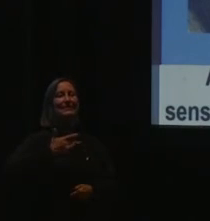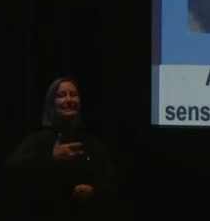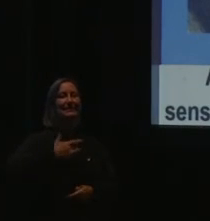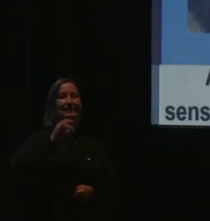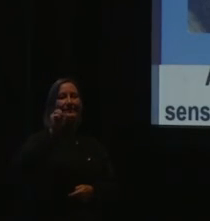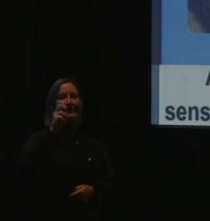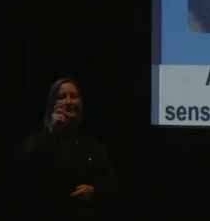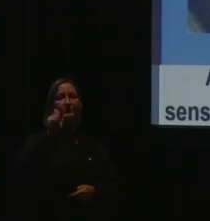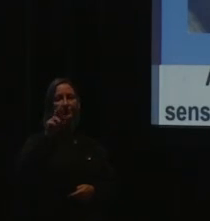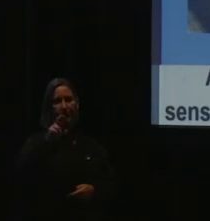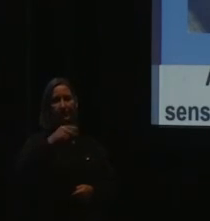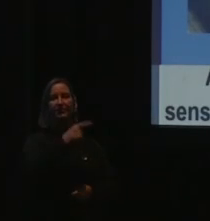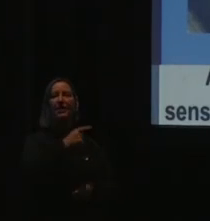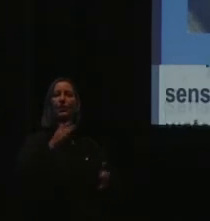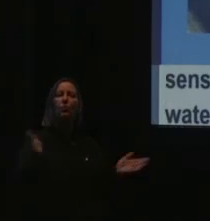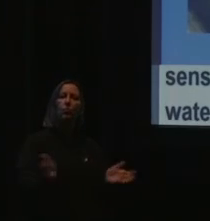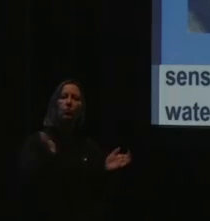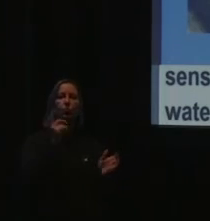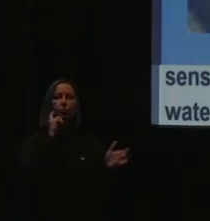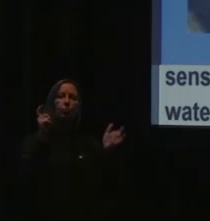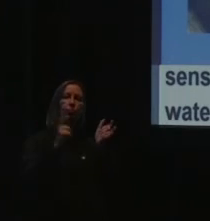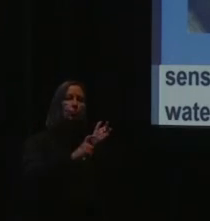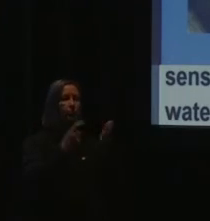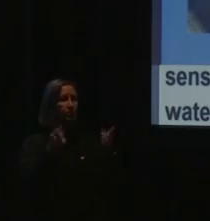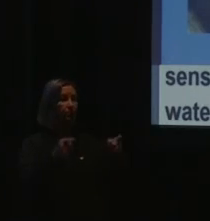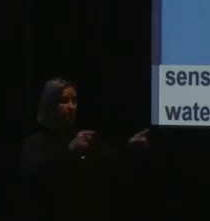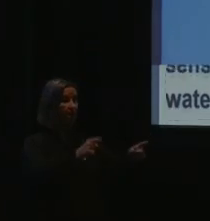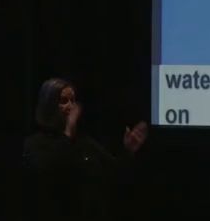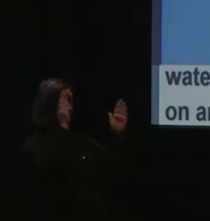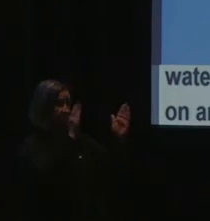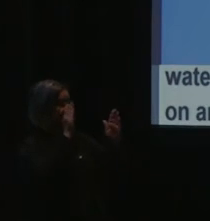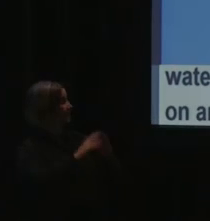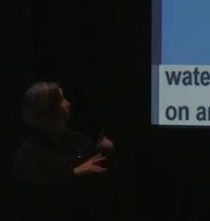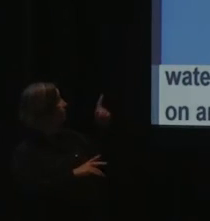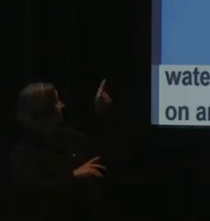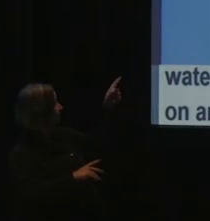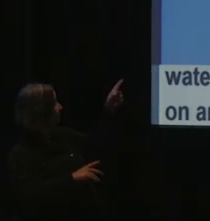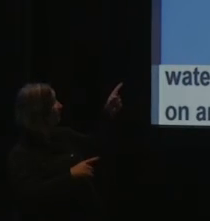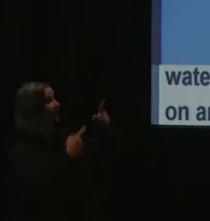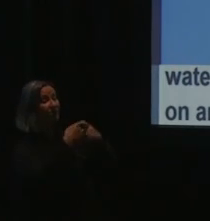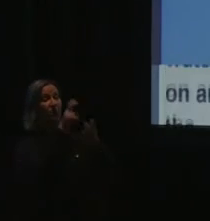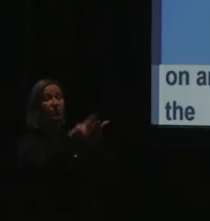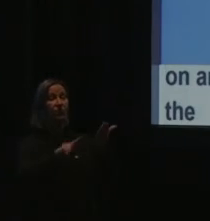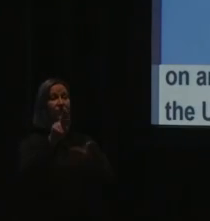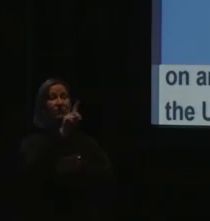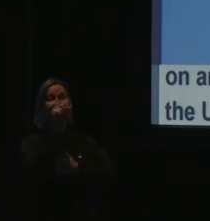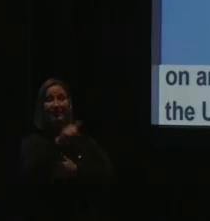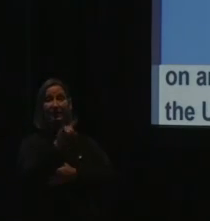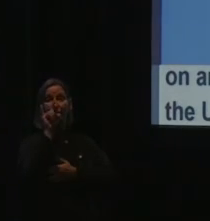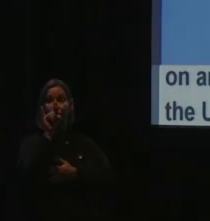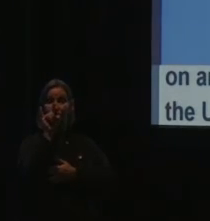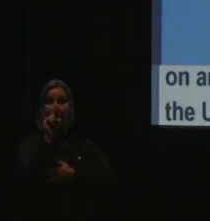water use, they encourage you to know what's going on and to pay attention. This is one created by the University of Texas that we'll be